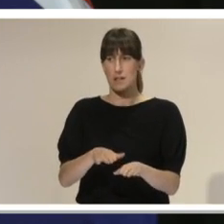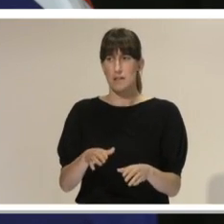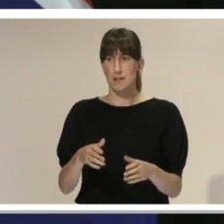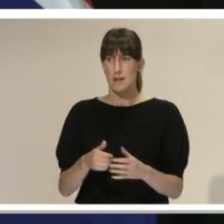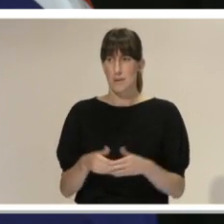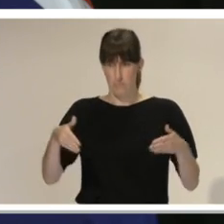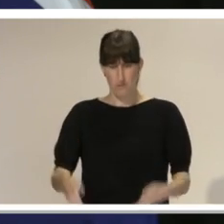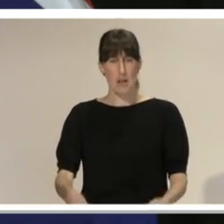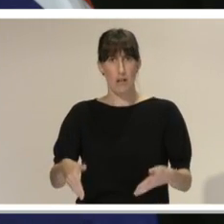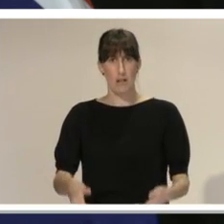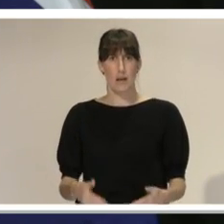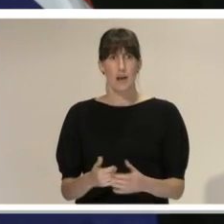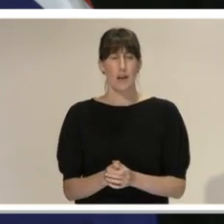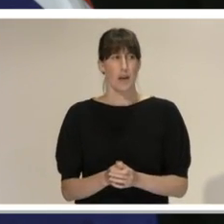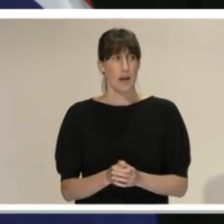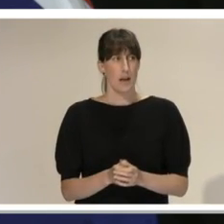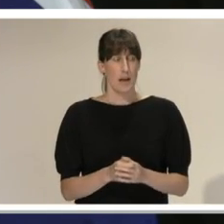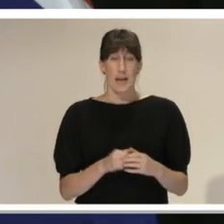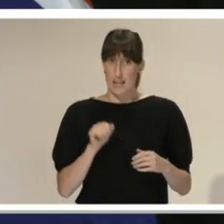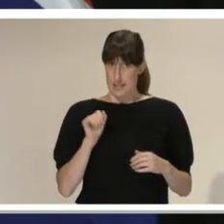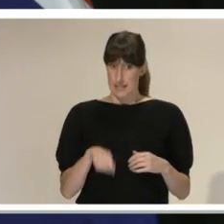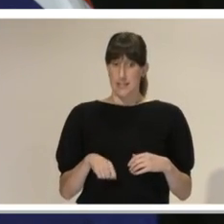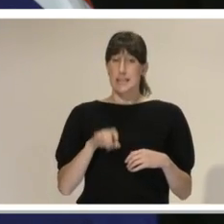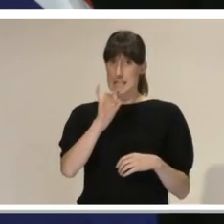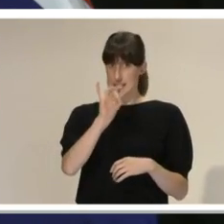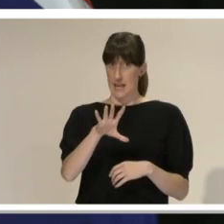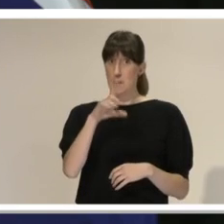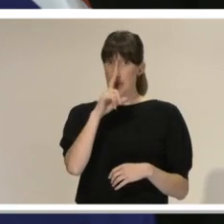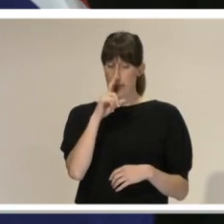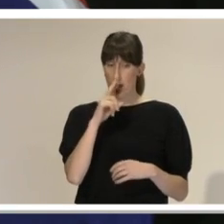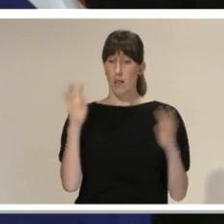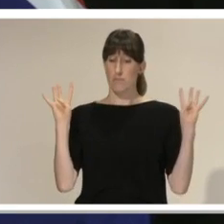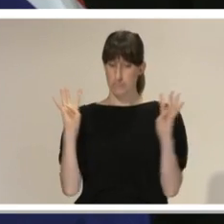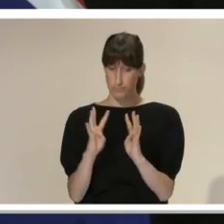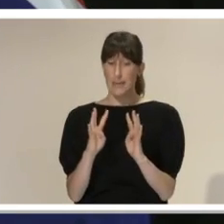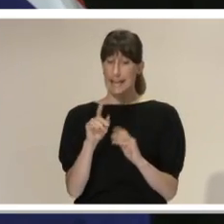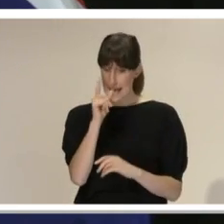to take place with up to 10 people as part of funeral arrangements. In terms of